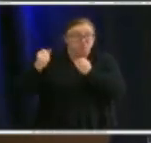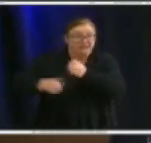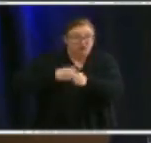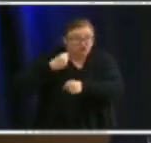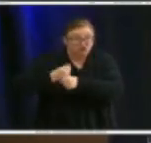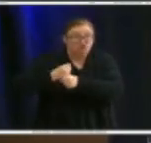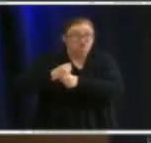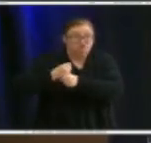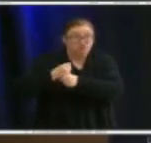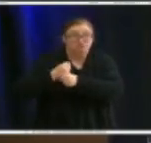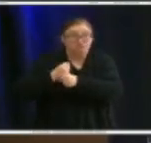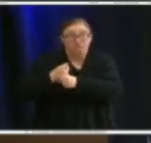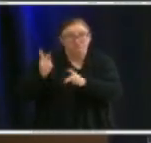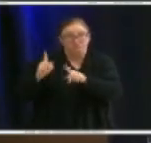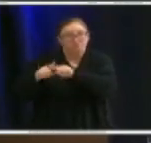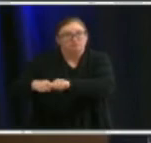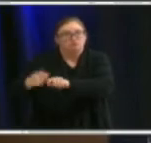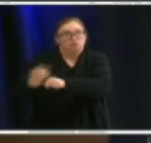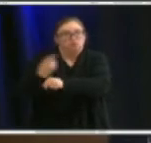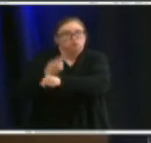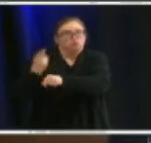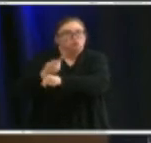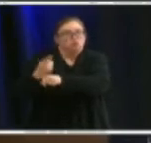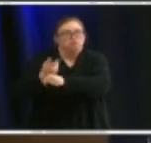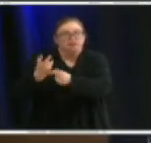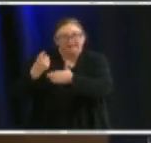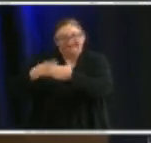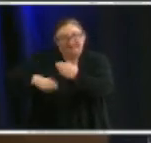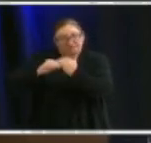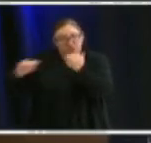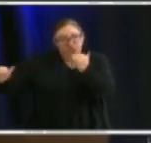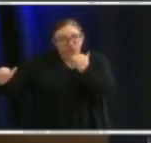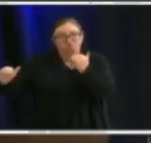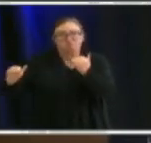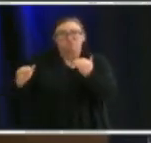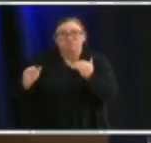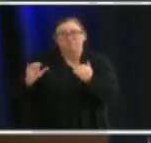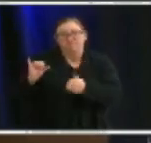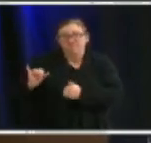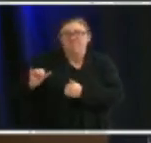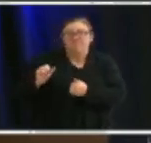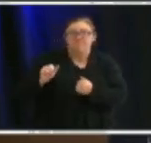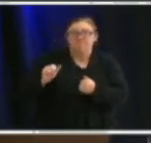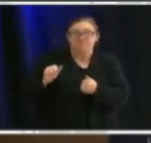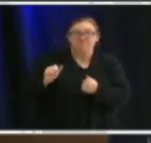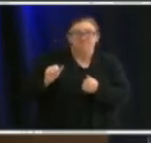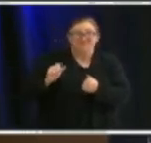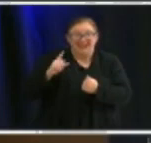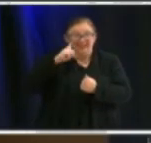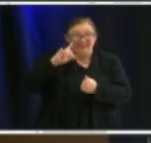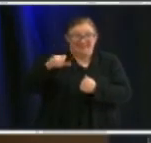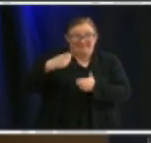The demands on them are real and are significant. And I think that those fee